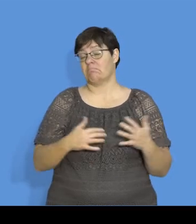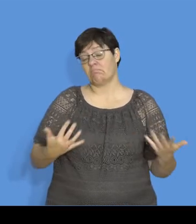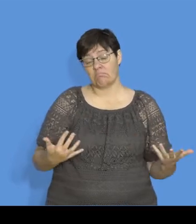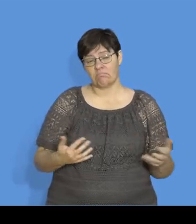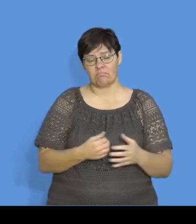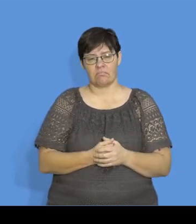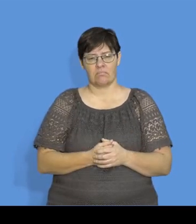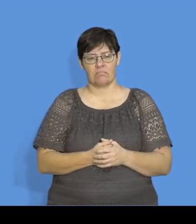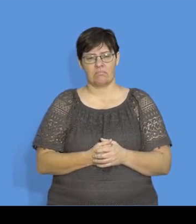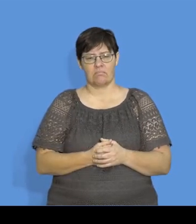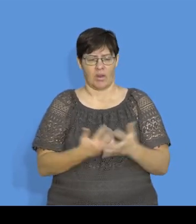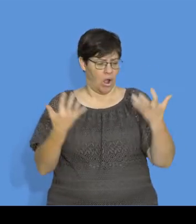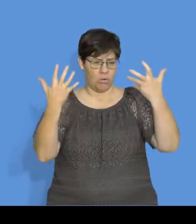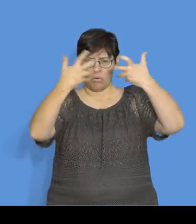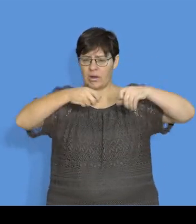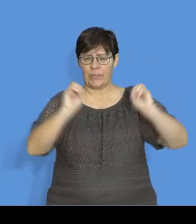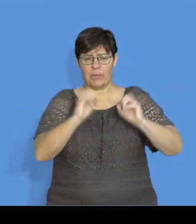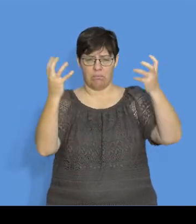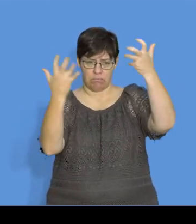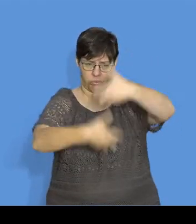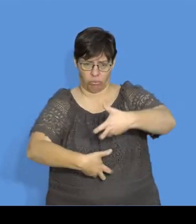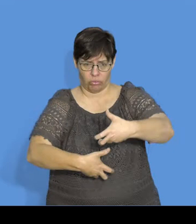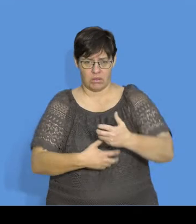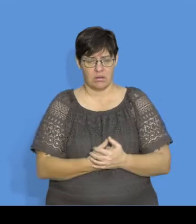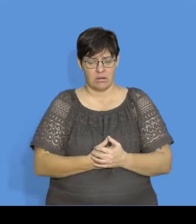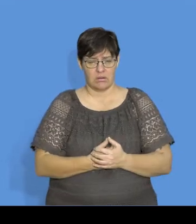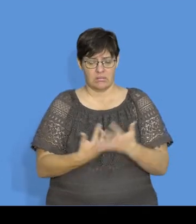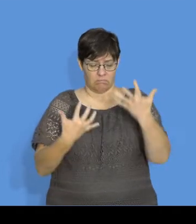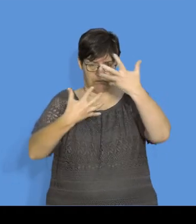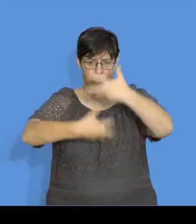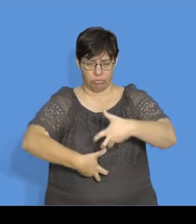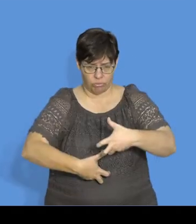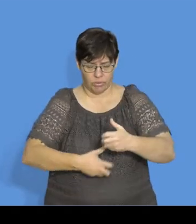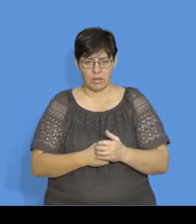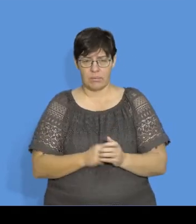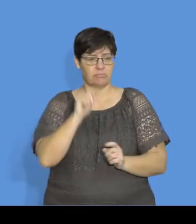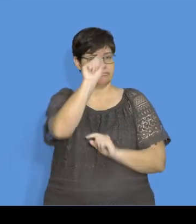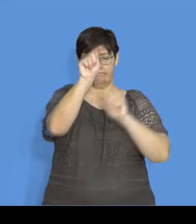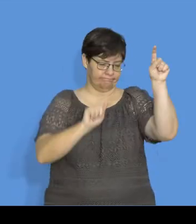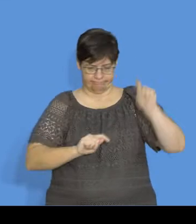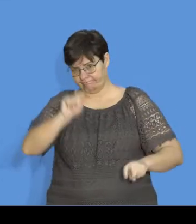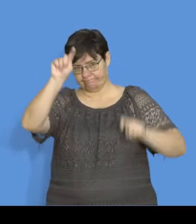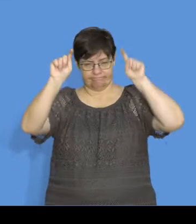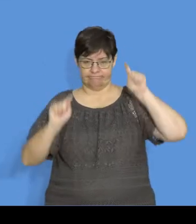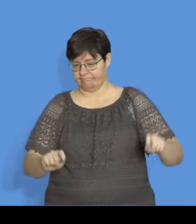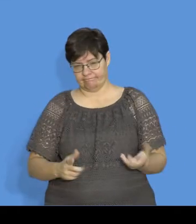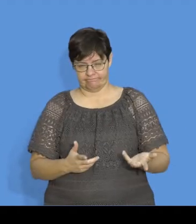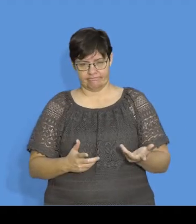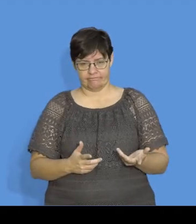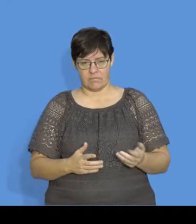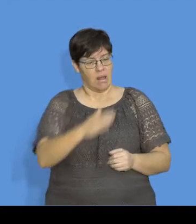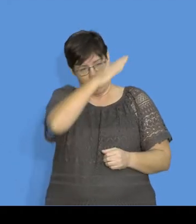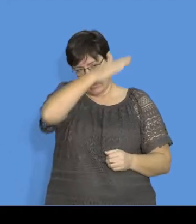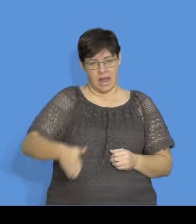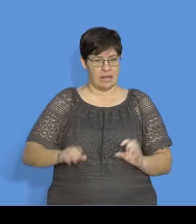Now, what about no correlation at all? So no correlation, the points are